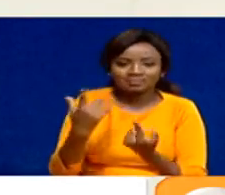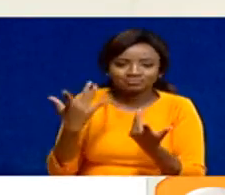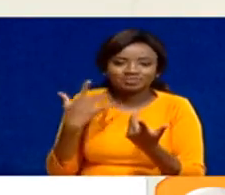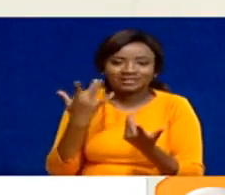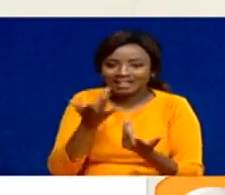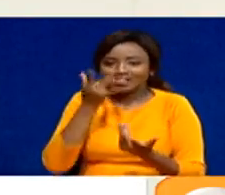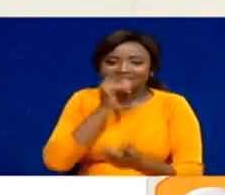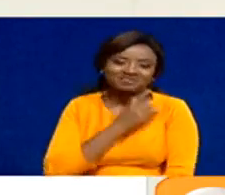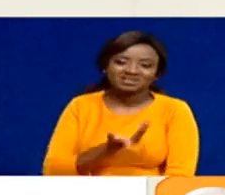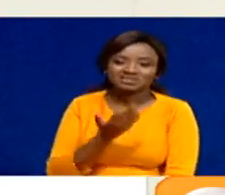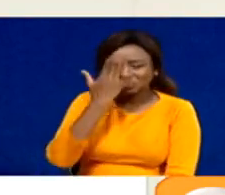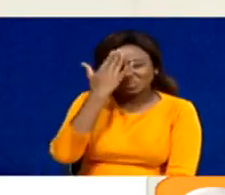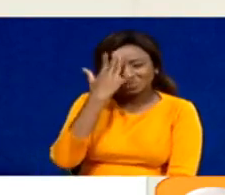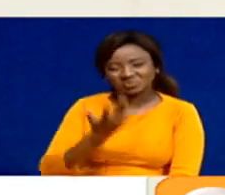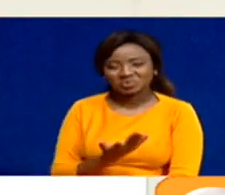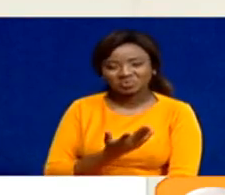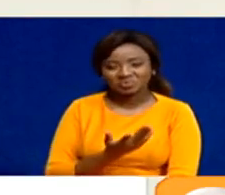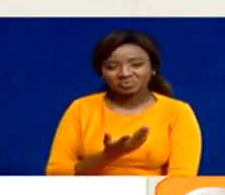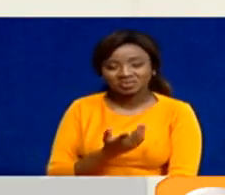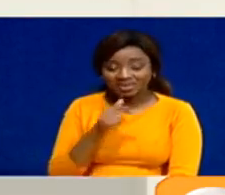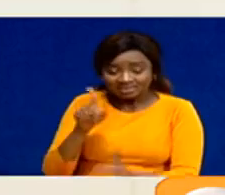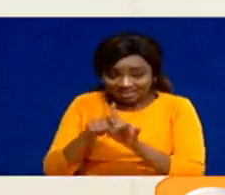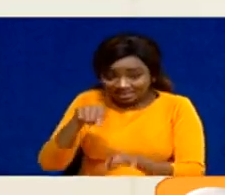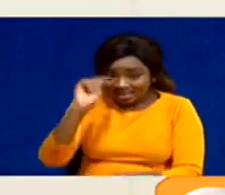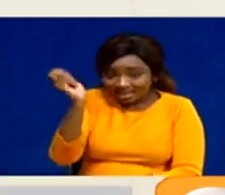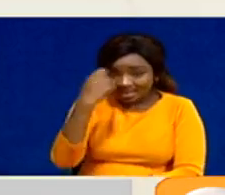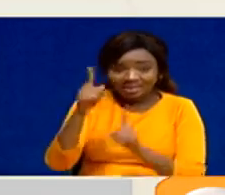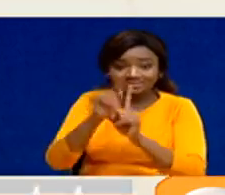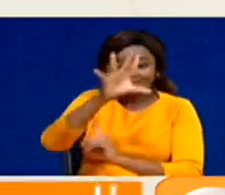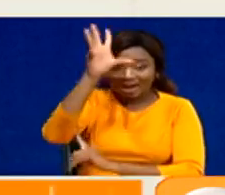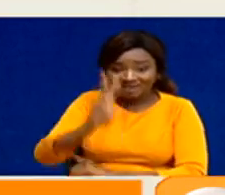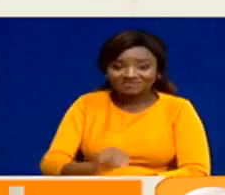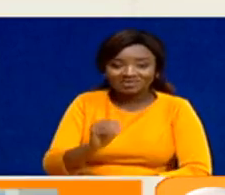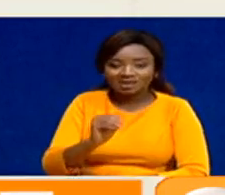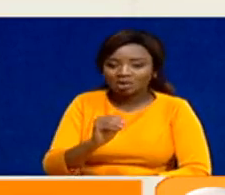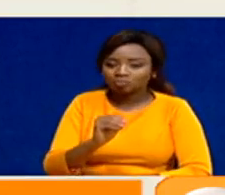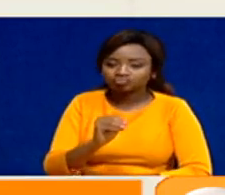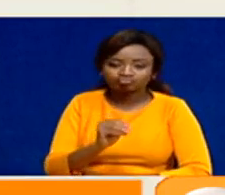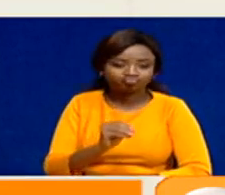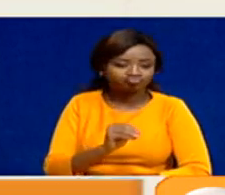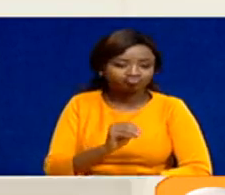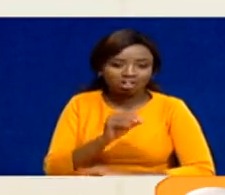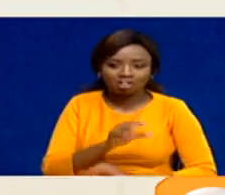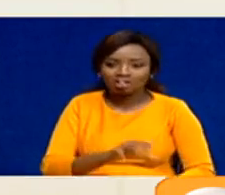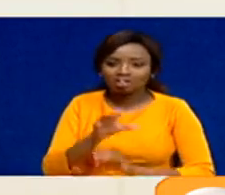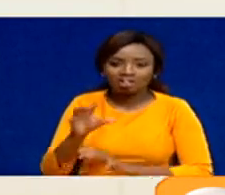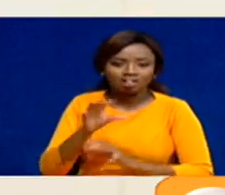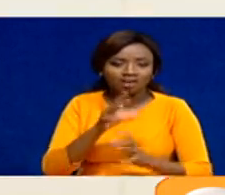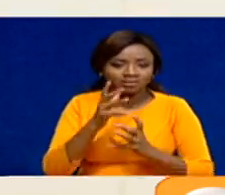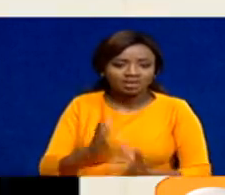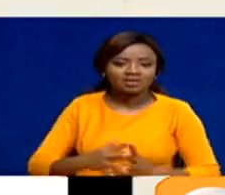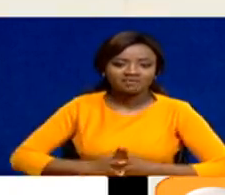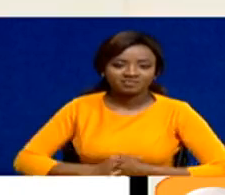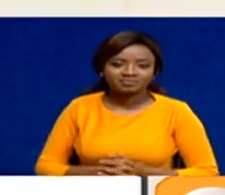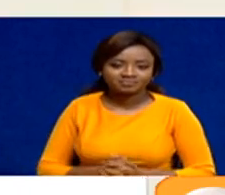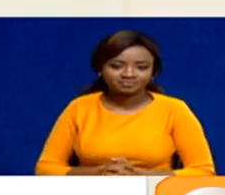indeed the entire continent of Africa went through in the earlier stages of